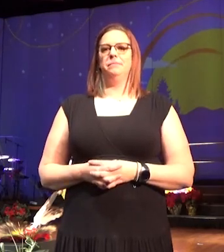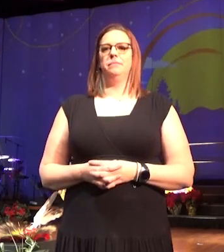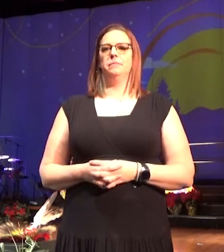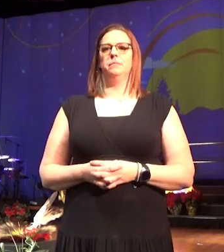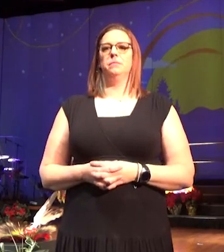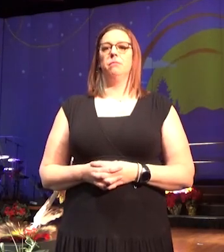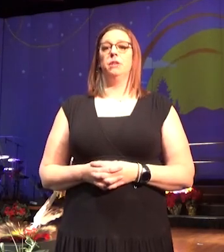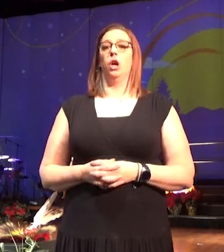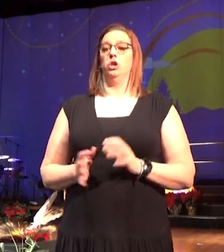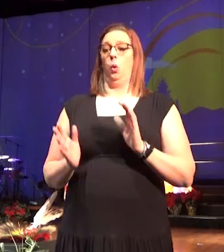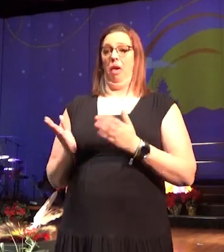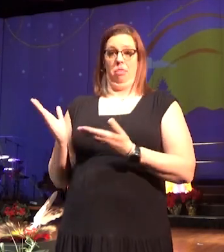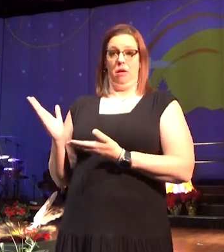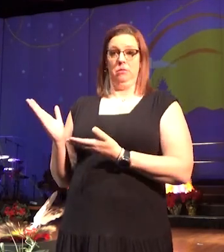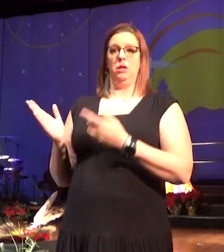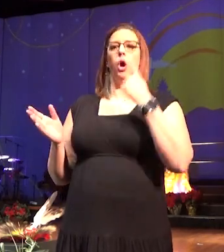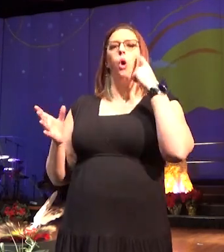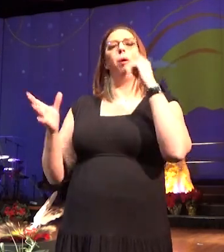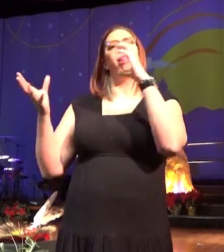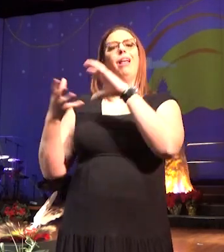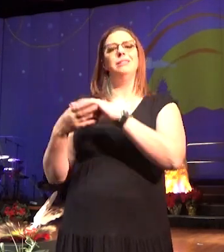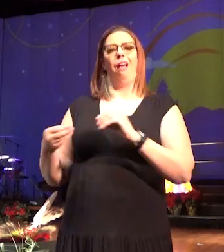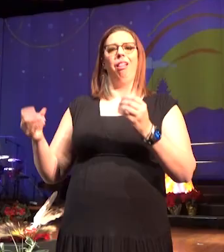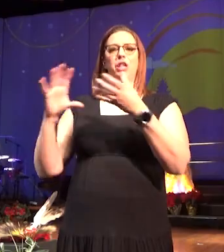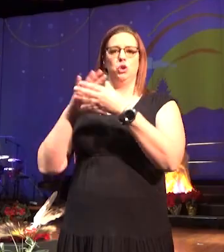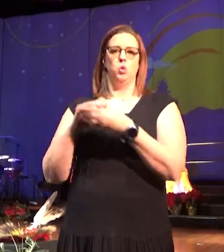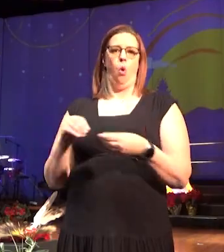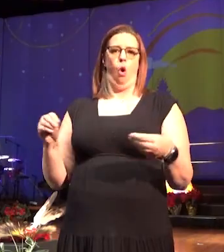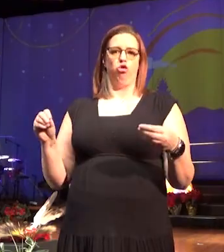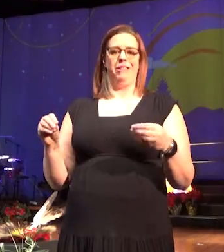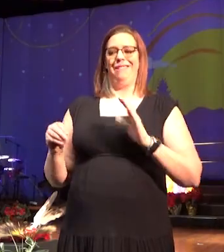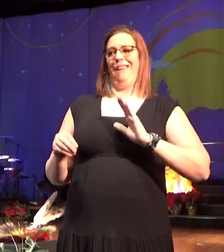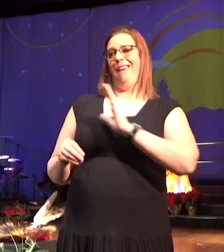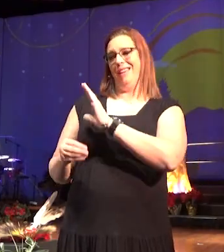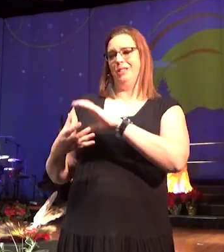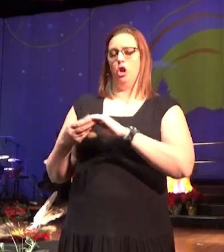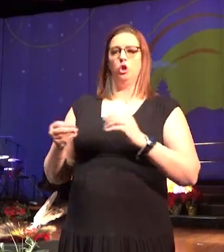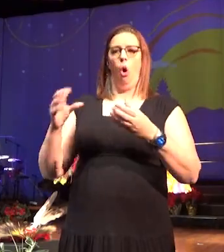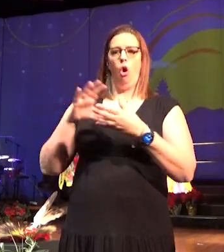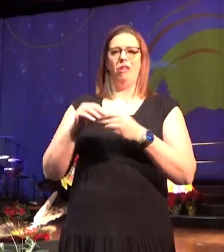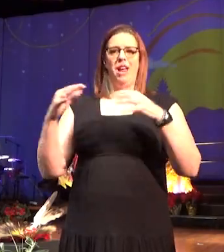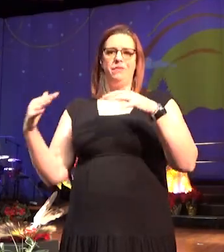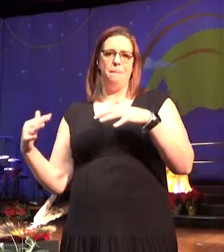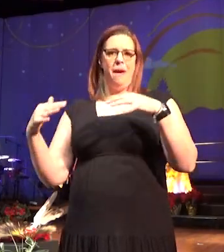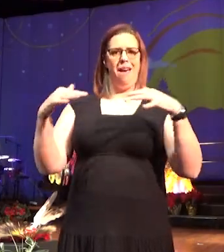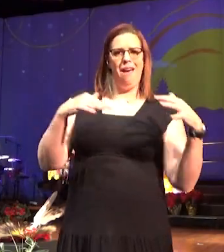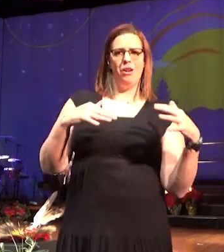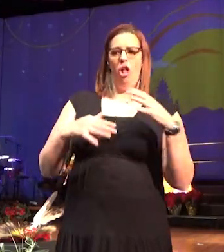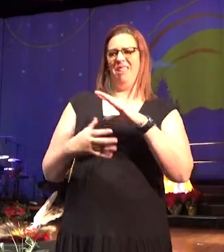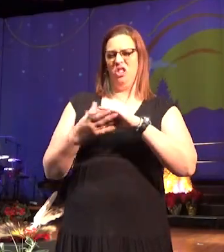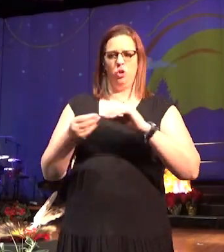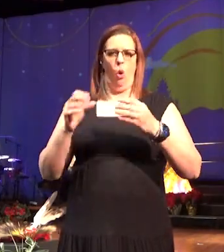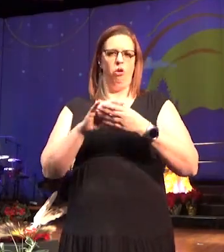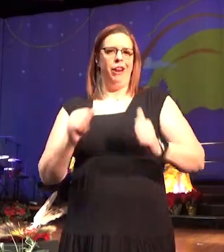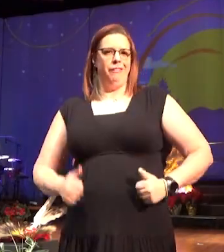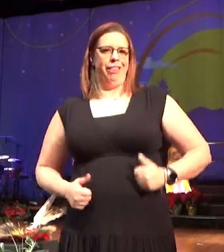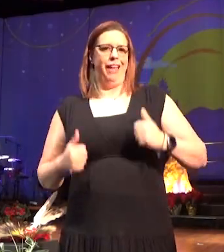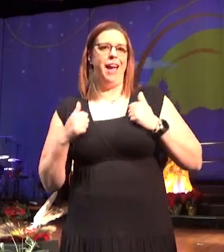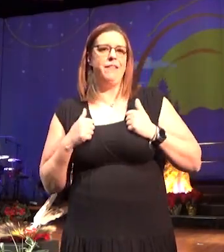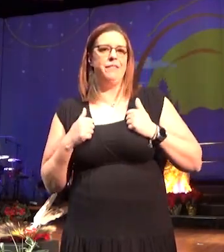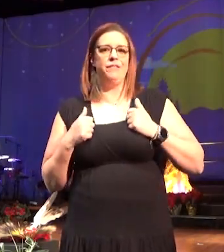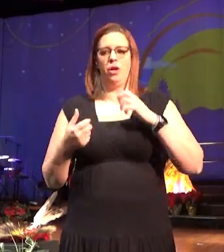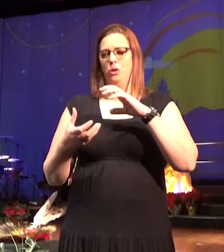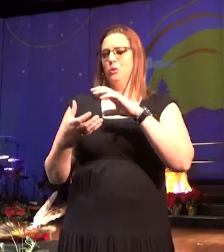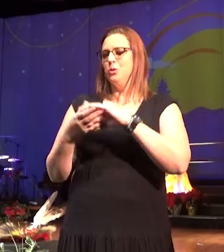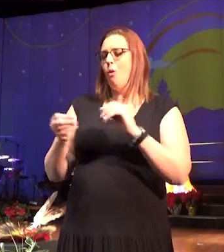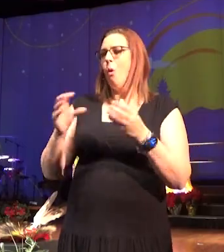You know, in this style of dance, he's going to tell his story. His story on battle, his story in life, his story